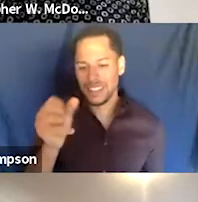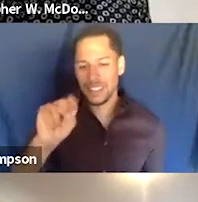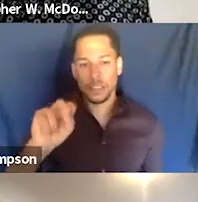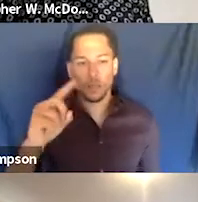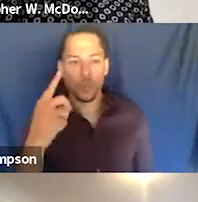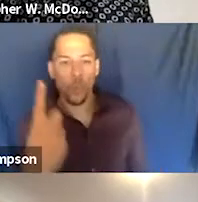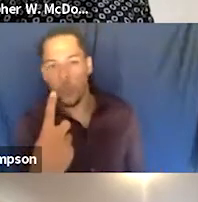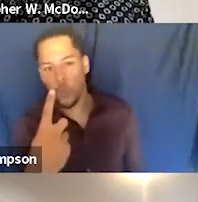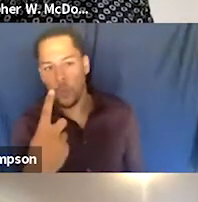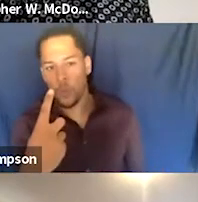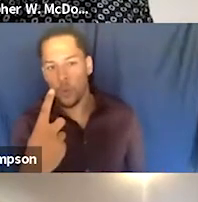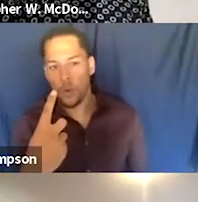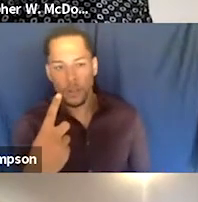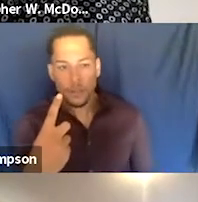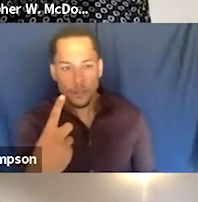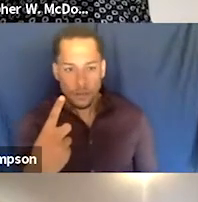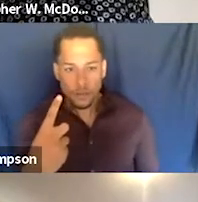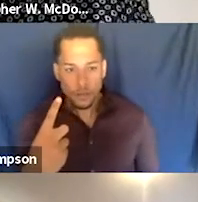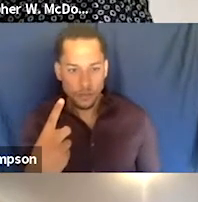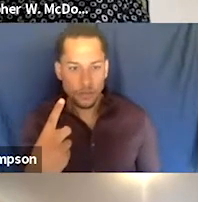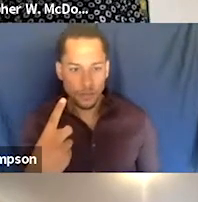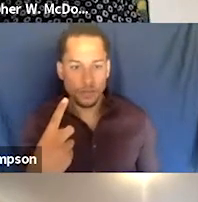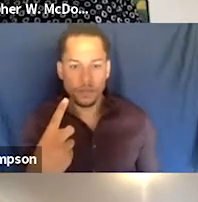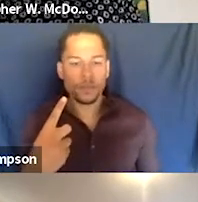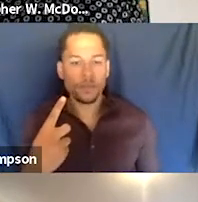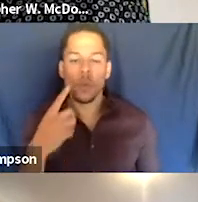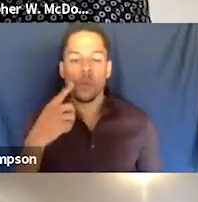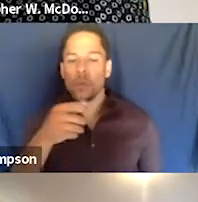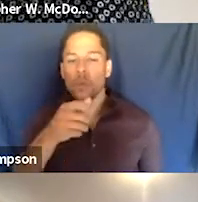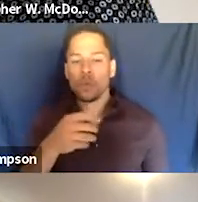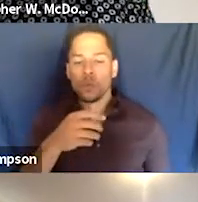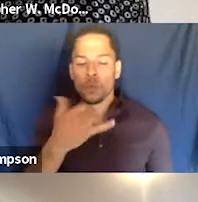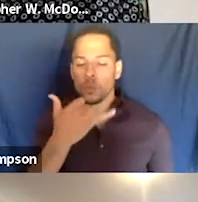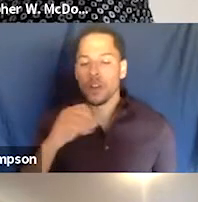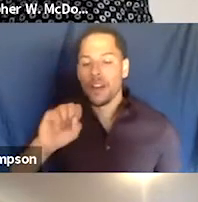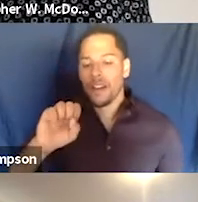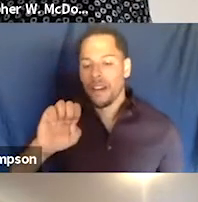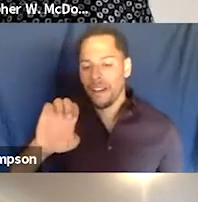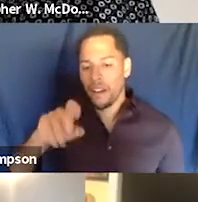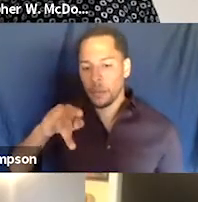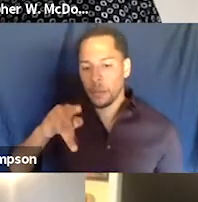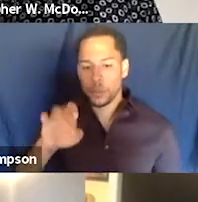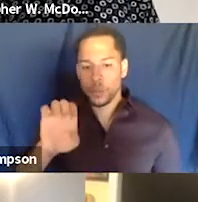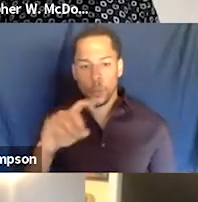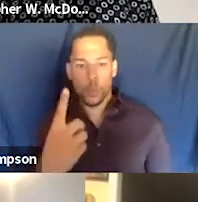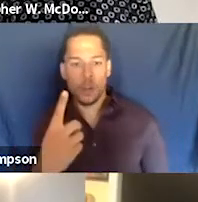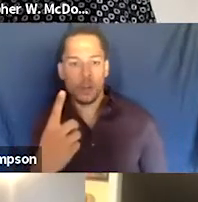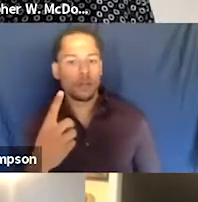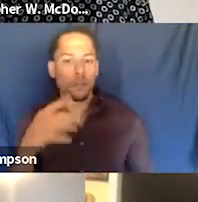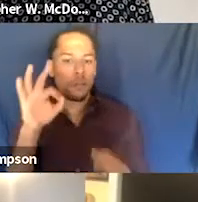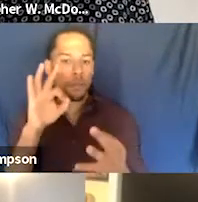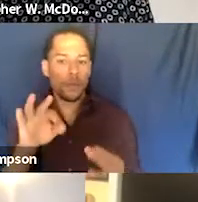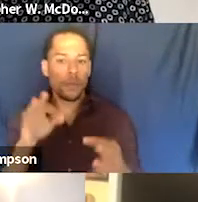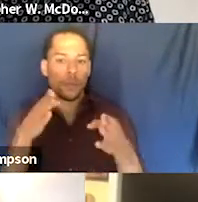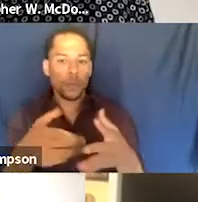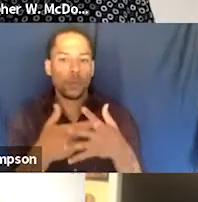say. Ashe, thank you, thank you. Mike, I see you unmuted. Go ahead. Yeah, I'm going to follow up and say that I jumped